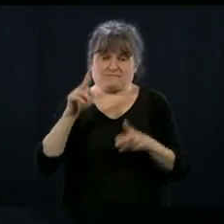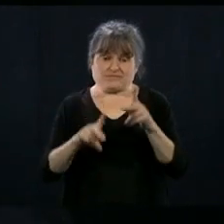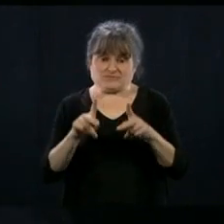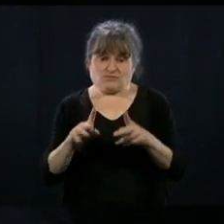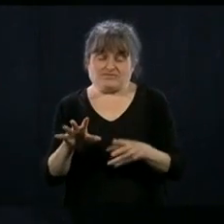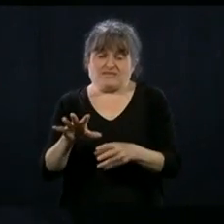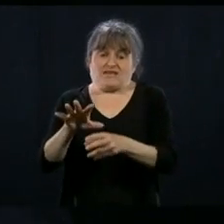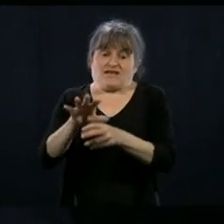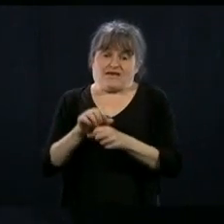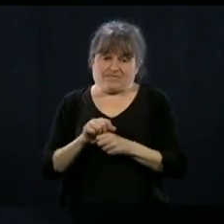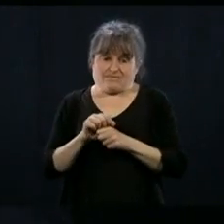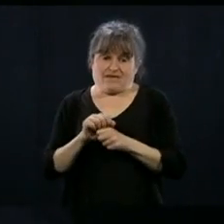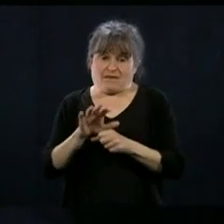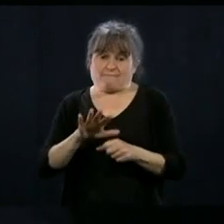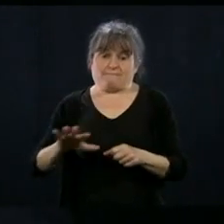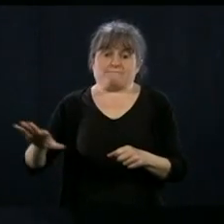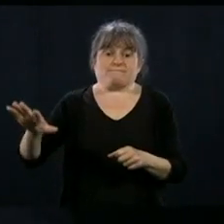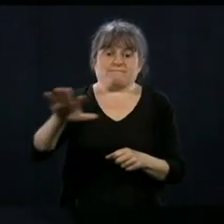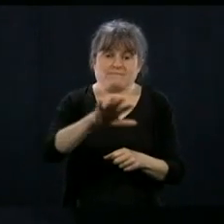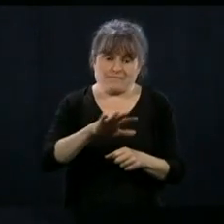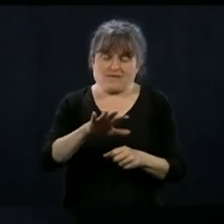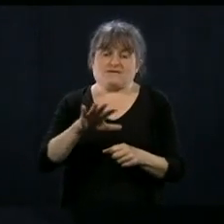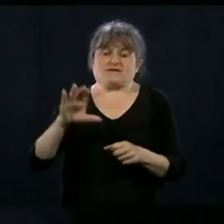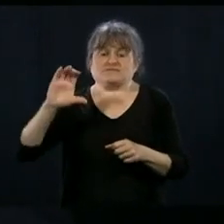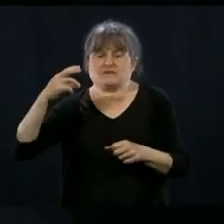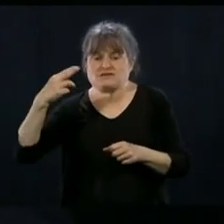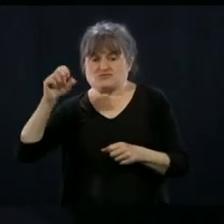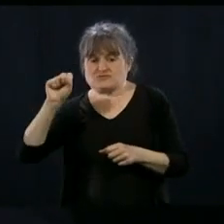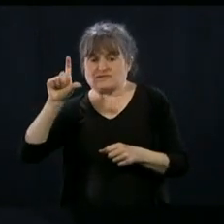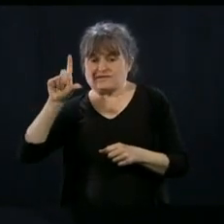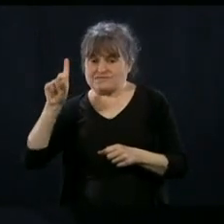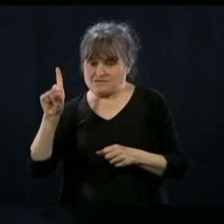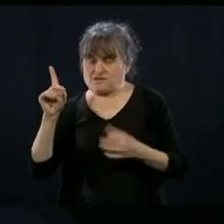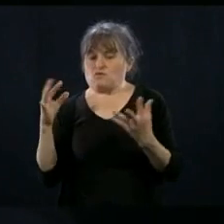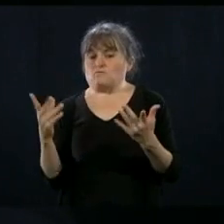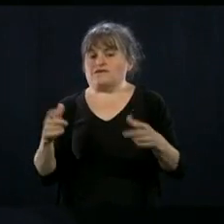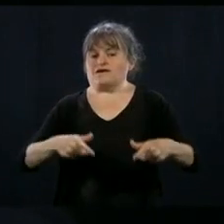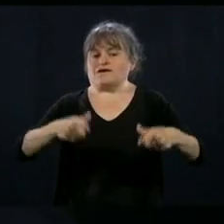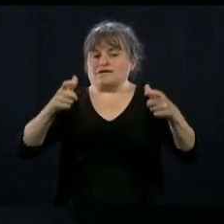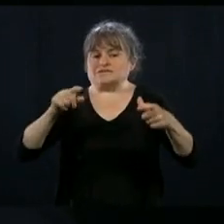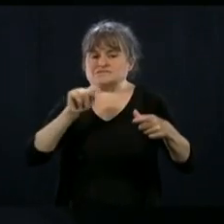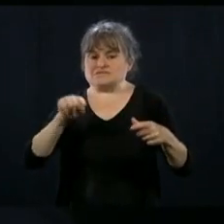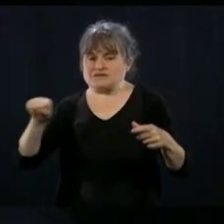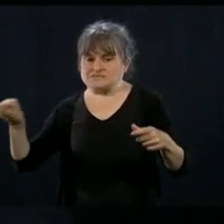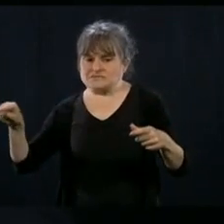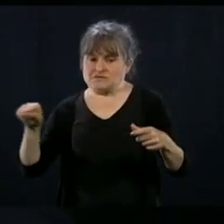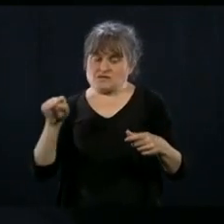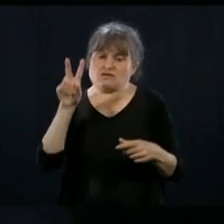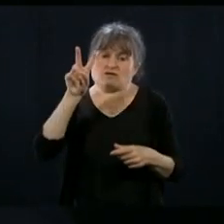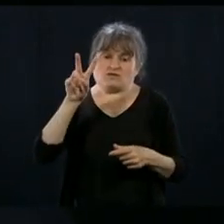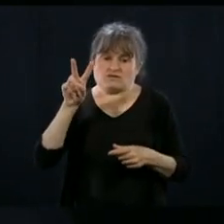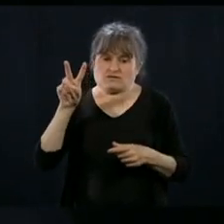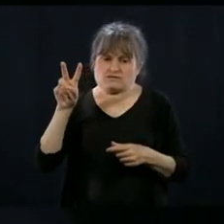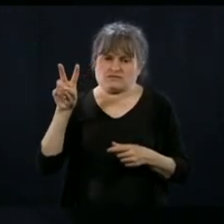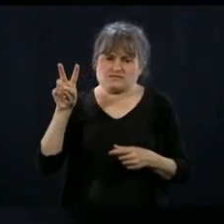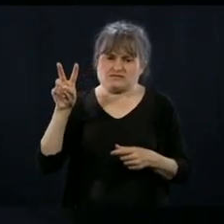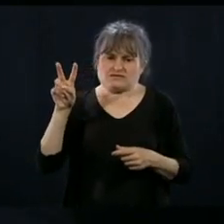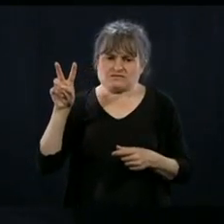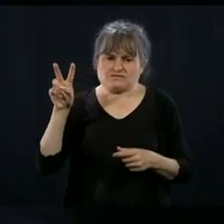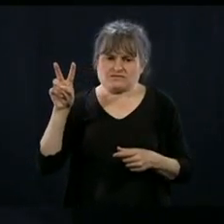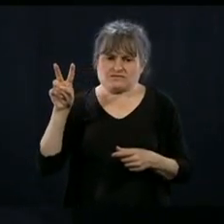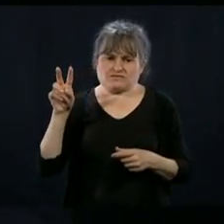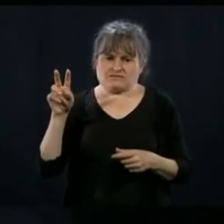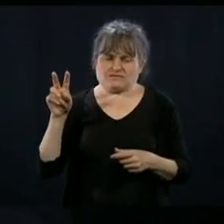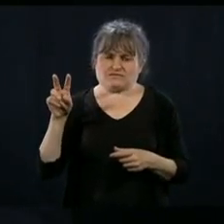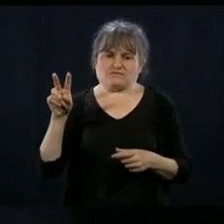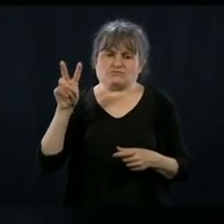infected are concentrated in 280 residences. So out of 2,600 residences